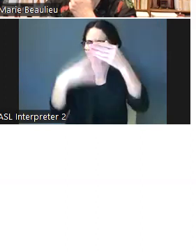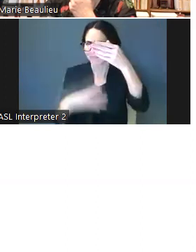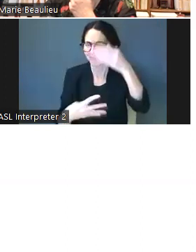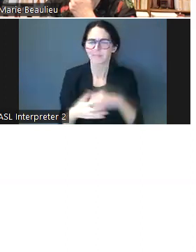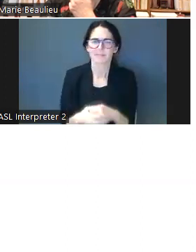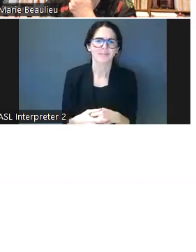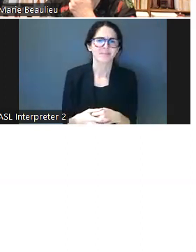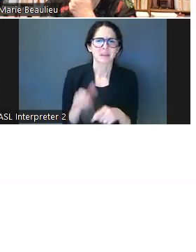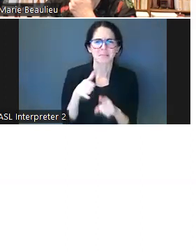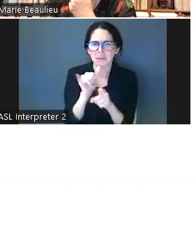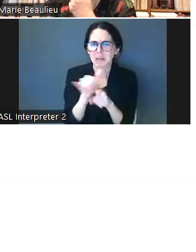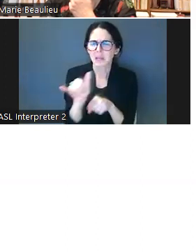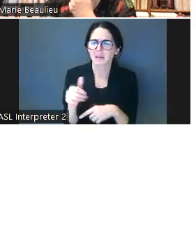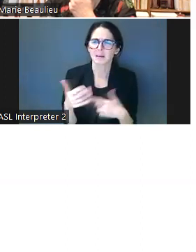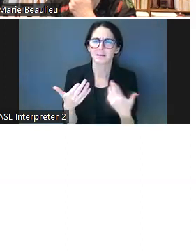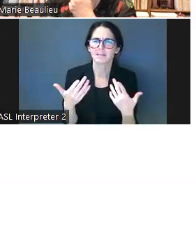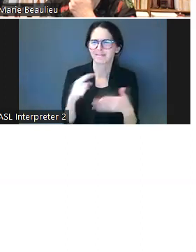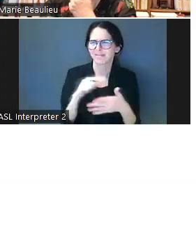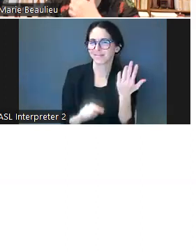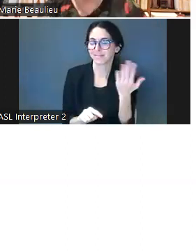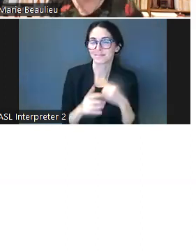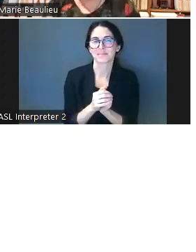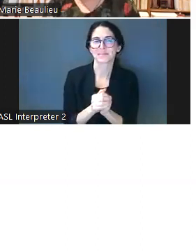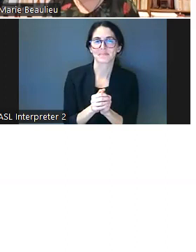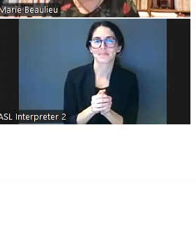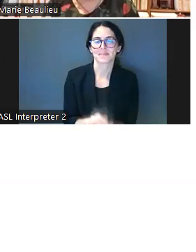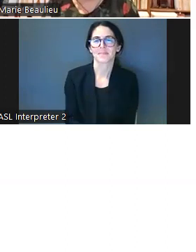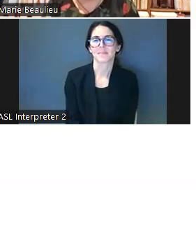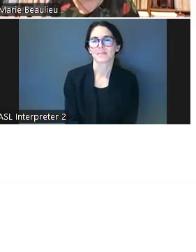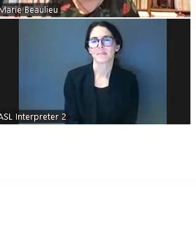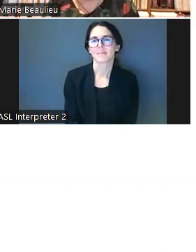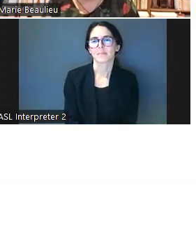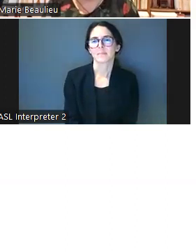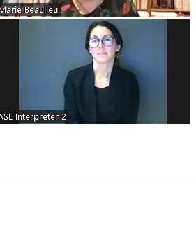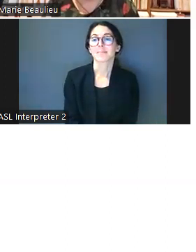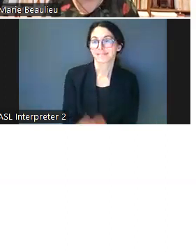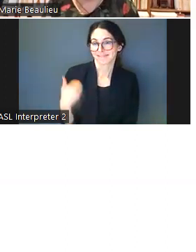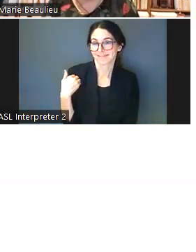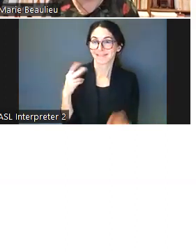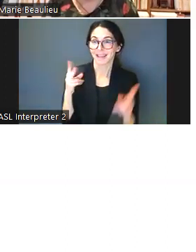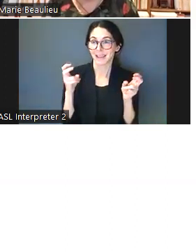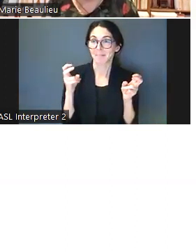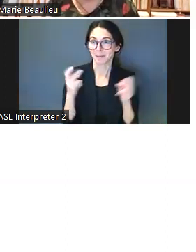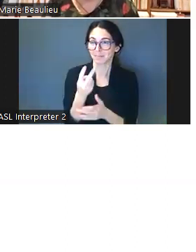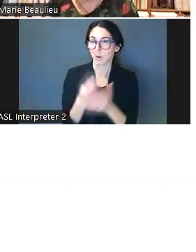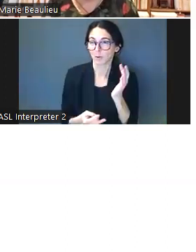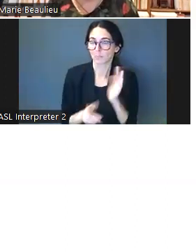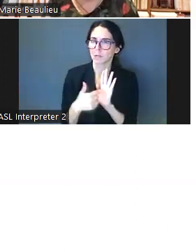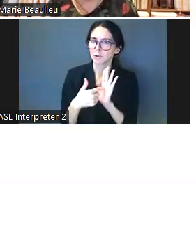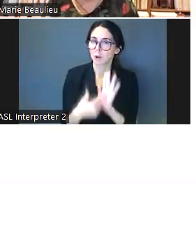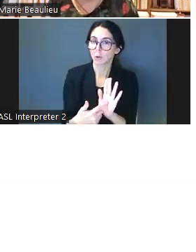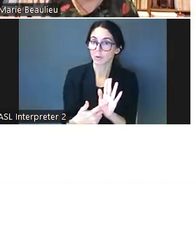bullying, etc. And the extract that I presented also show that it is possible to